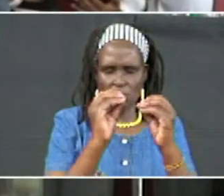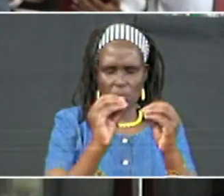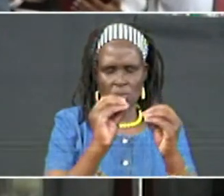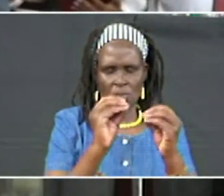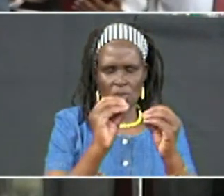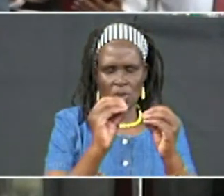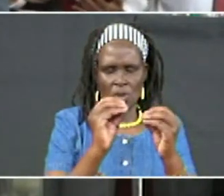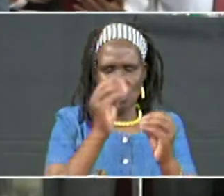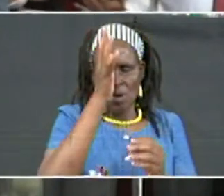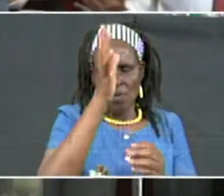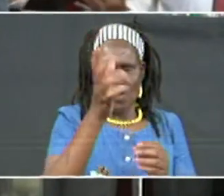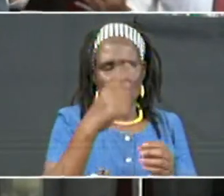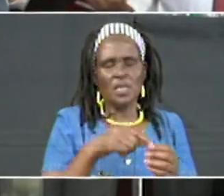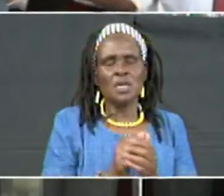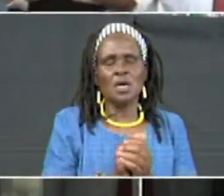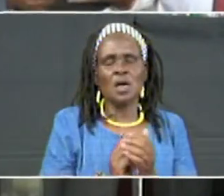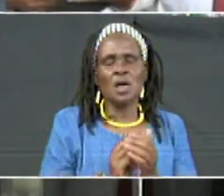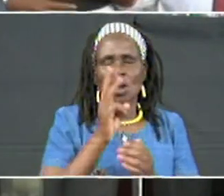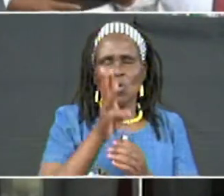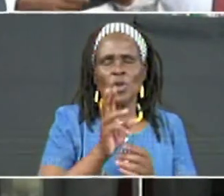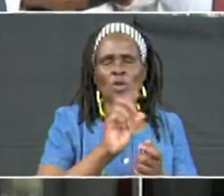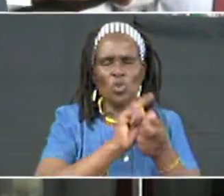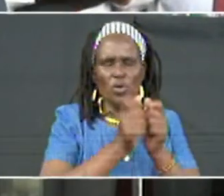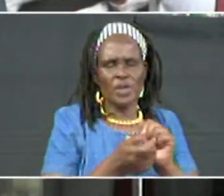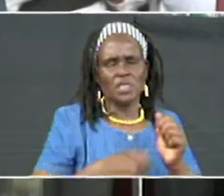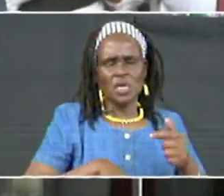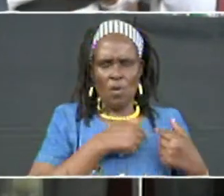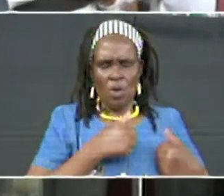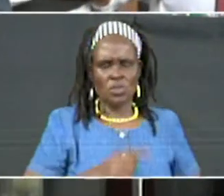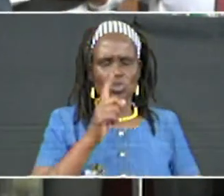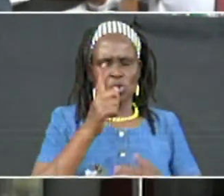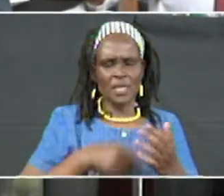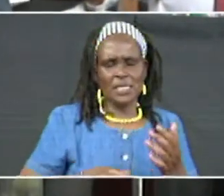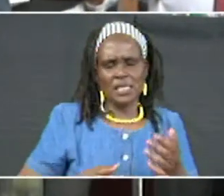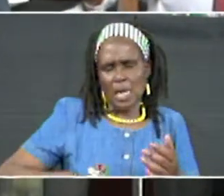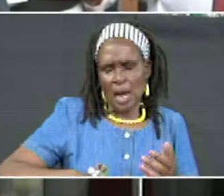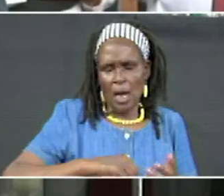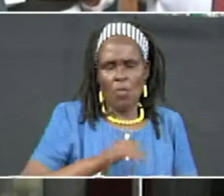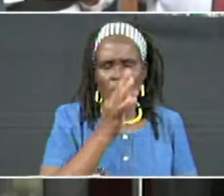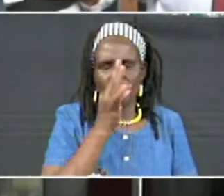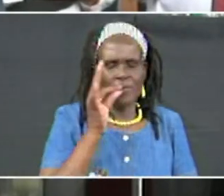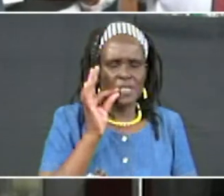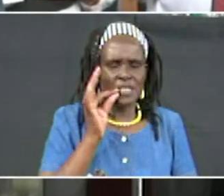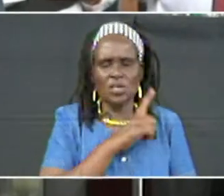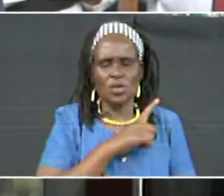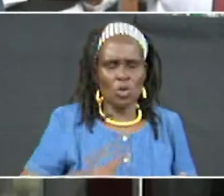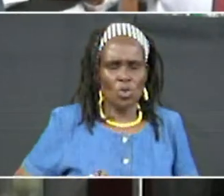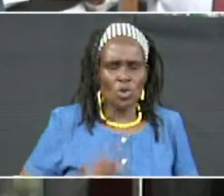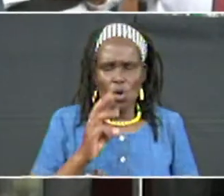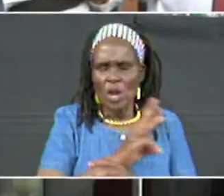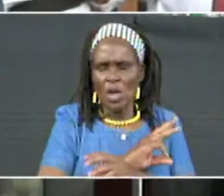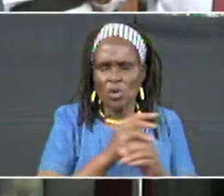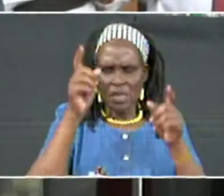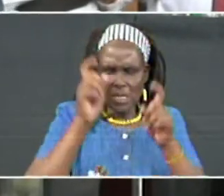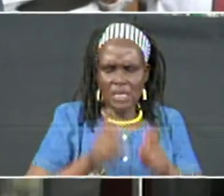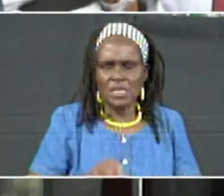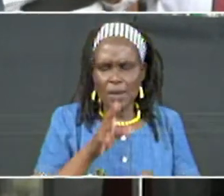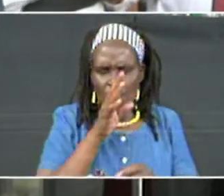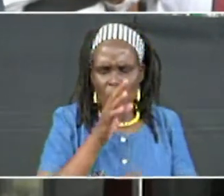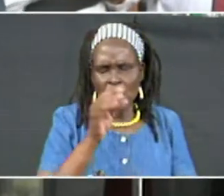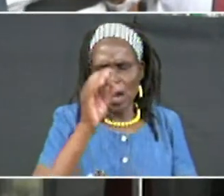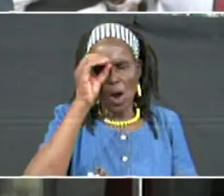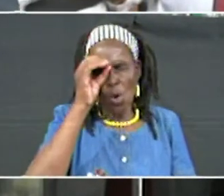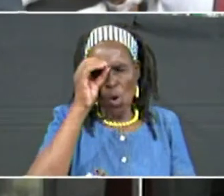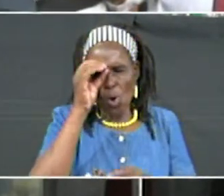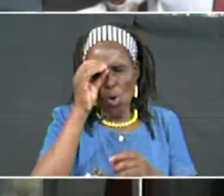Father, will you convict our hearts so that our fasting, Lord, will not just be a hollow ritual that